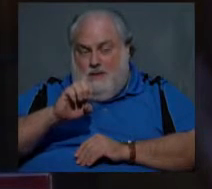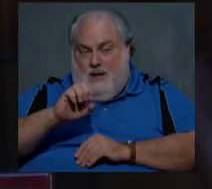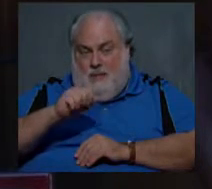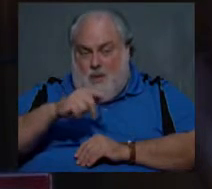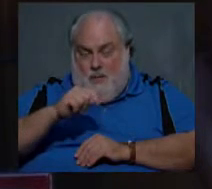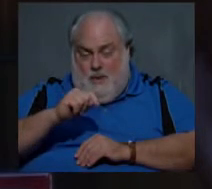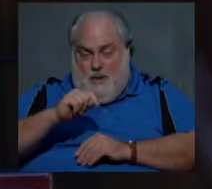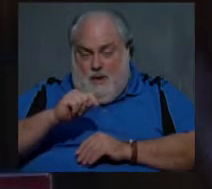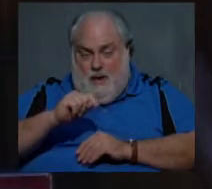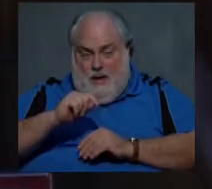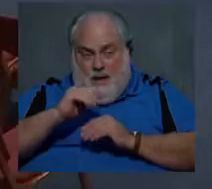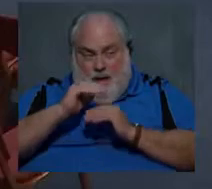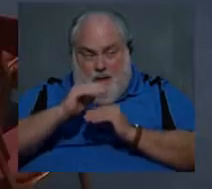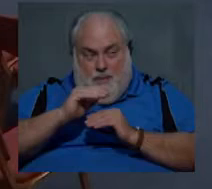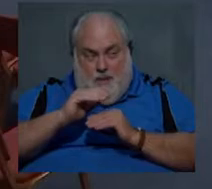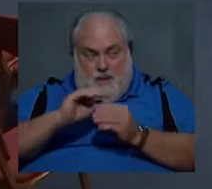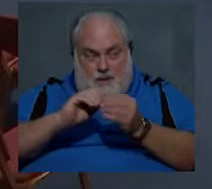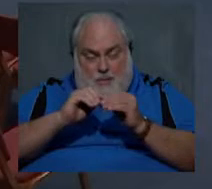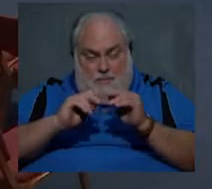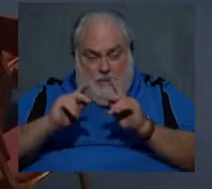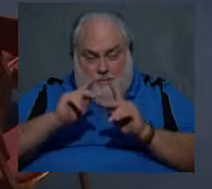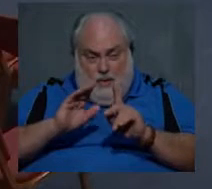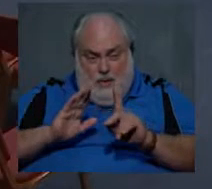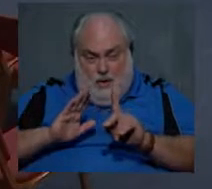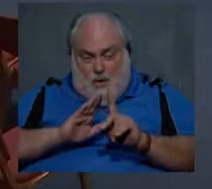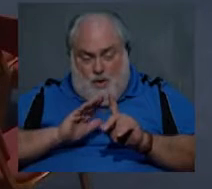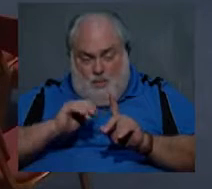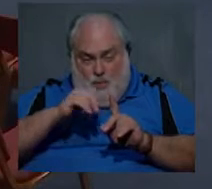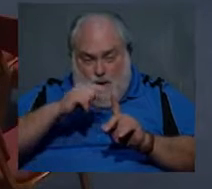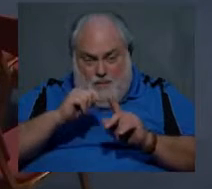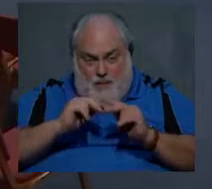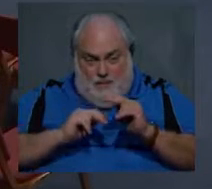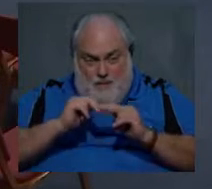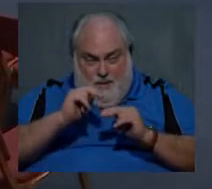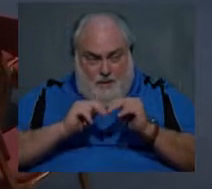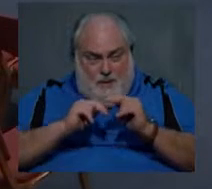she bought the building, was there a limit on the number of people she had in her apartment building?